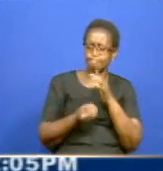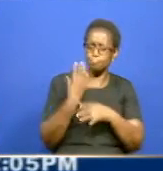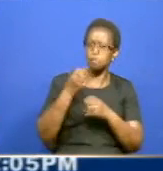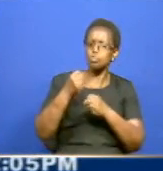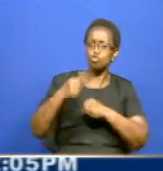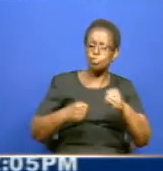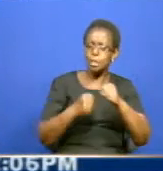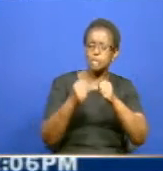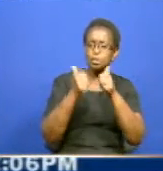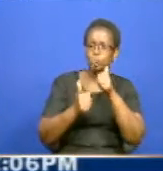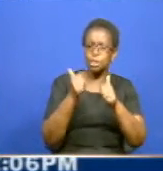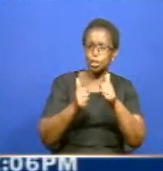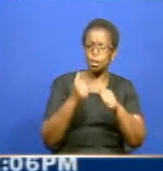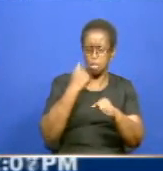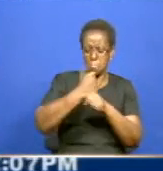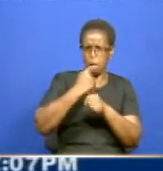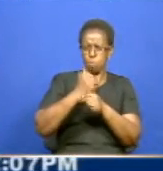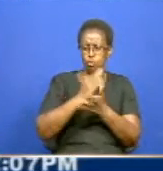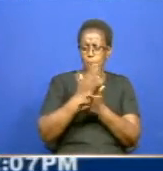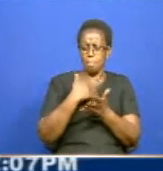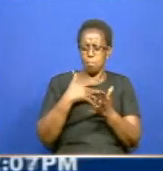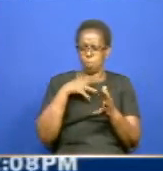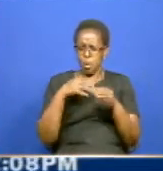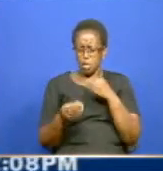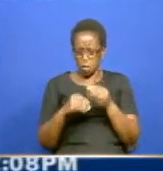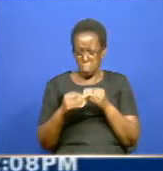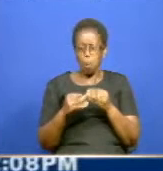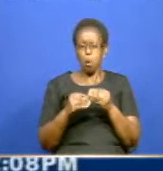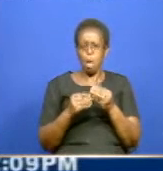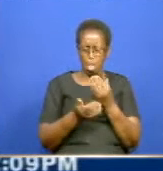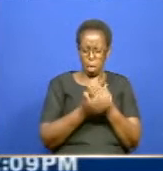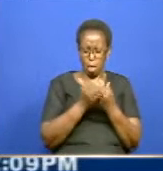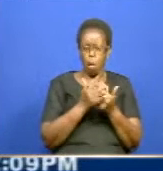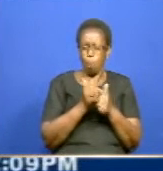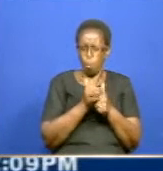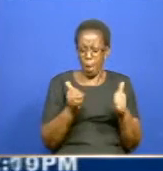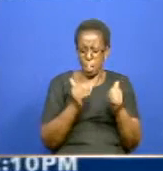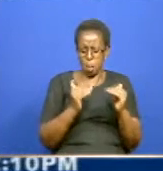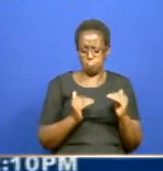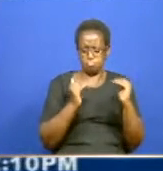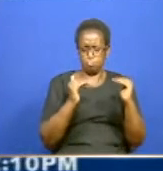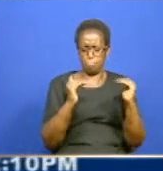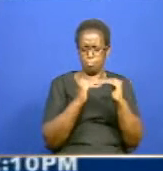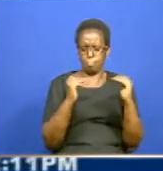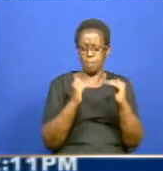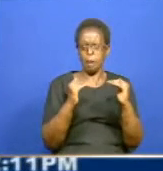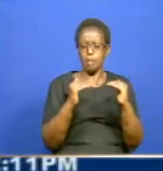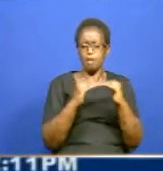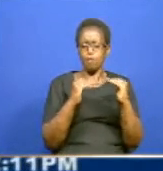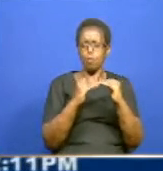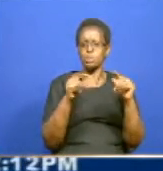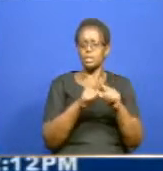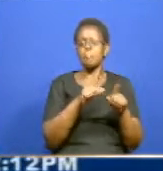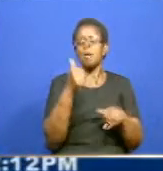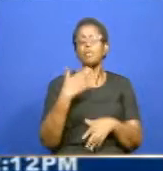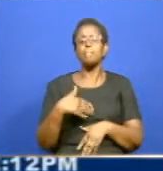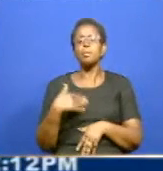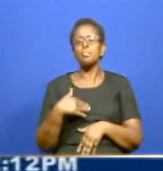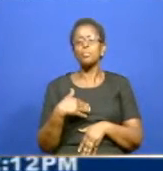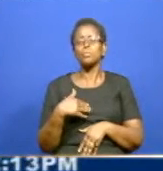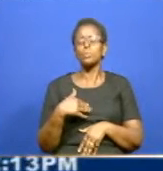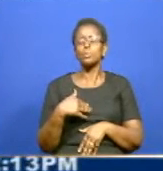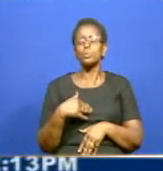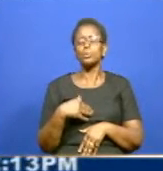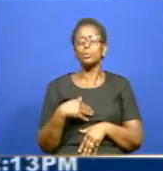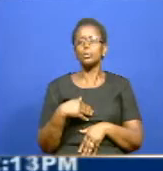that PWDs are catered for on a near equal basis to others in enjoying the facilities offered by